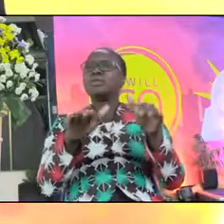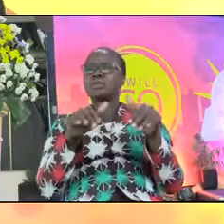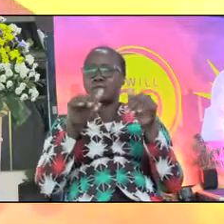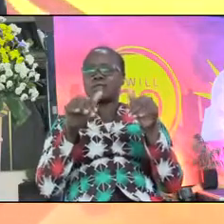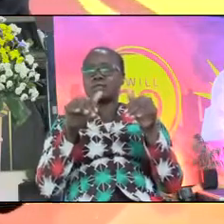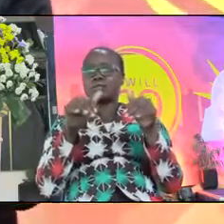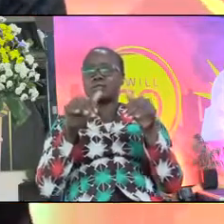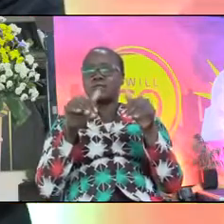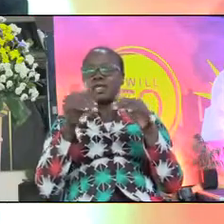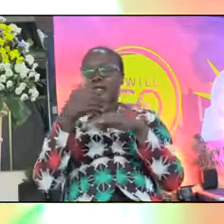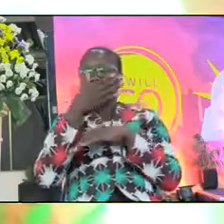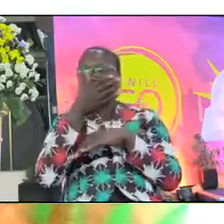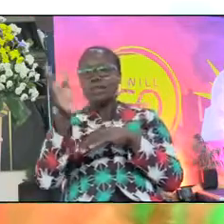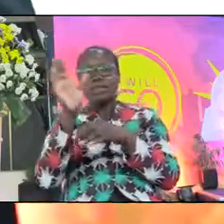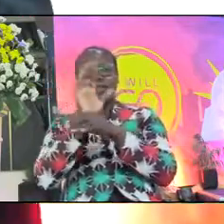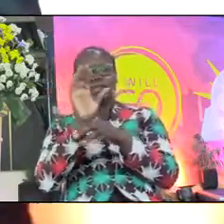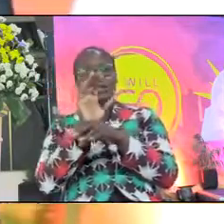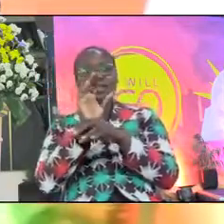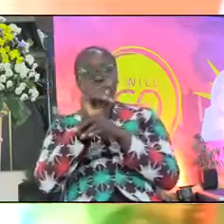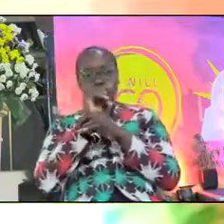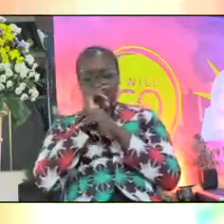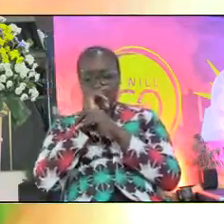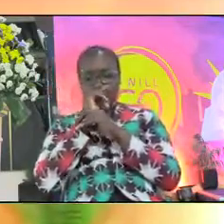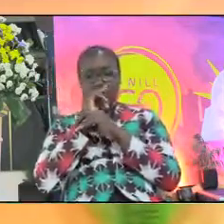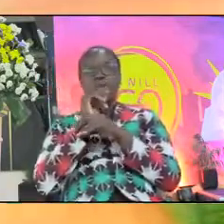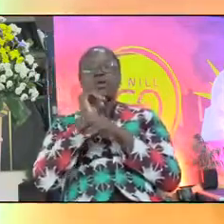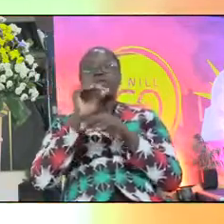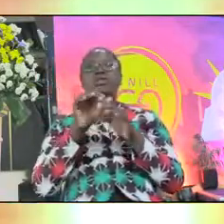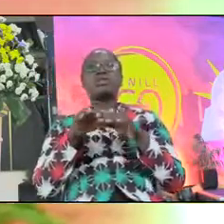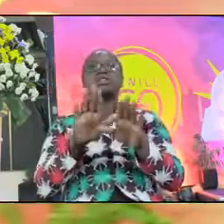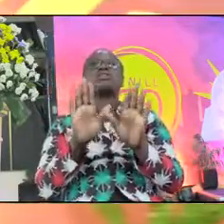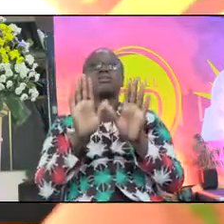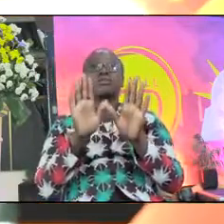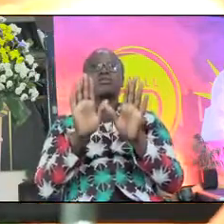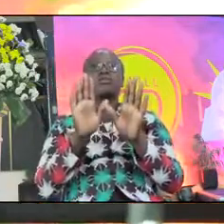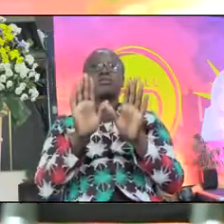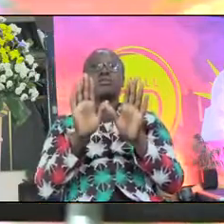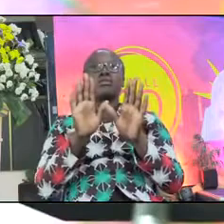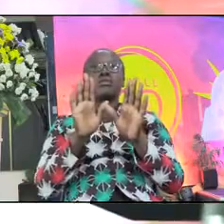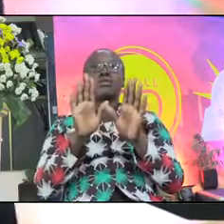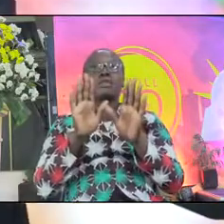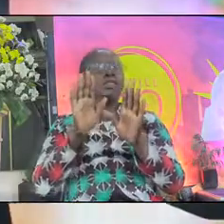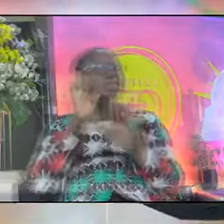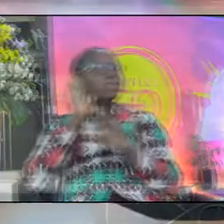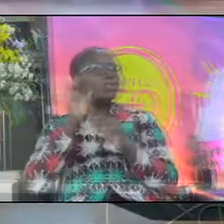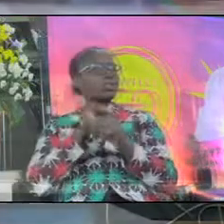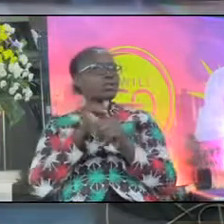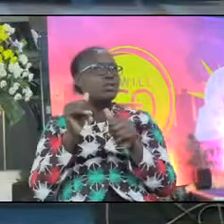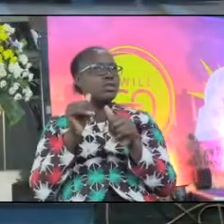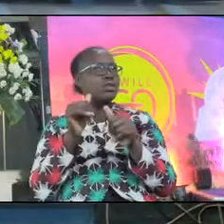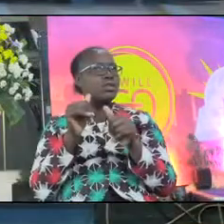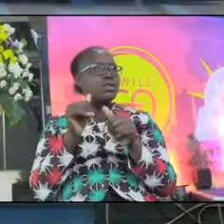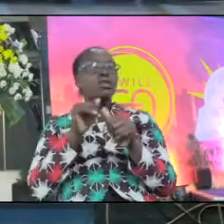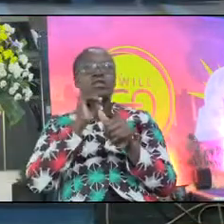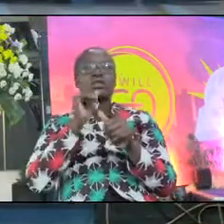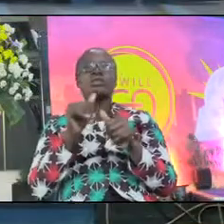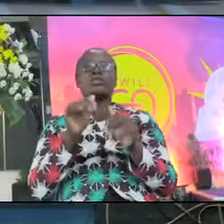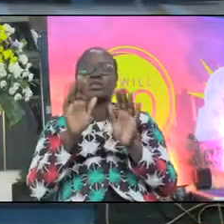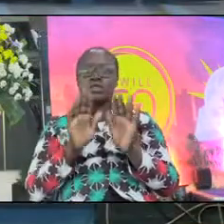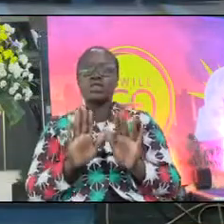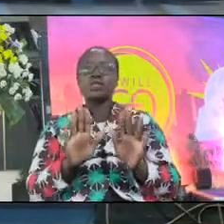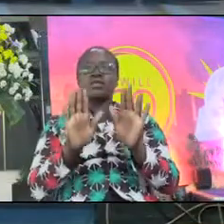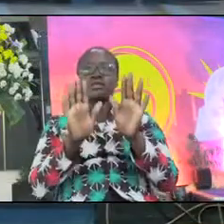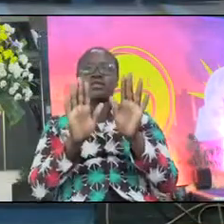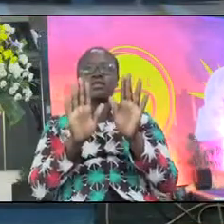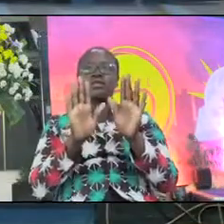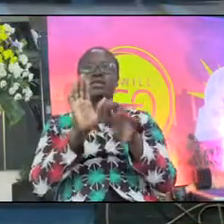waiting outside the church. Don't leave the church. Are you listening to me? Don't